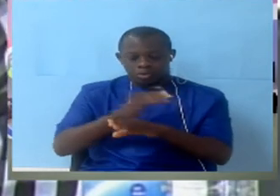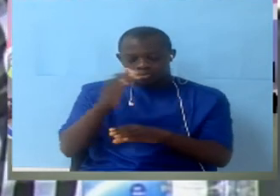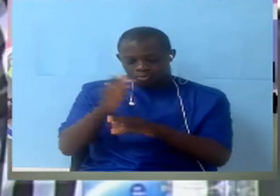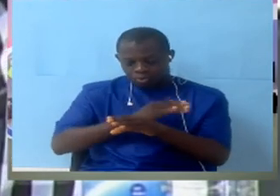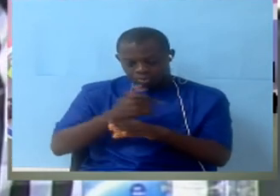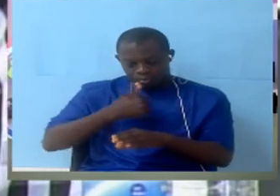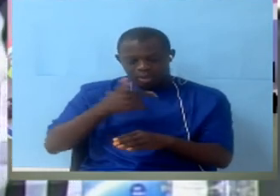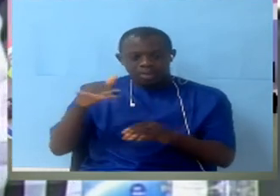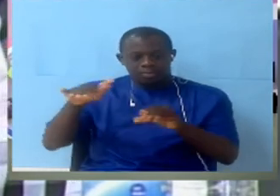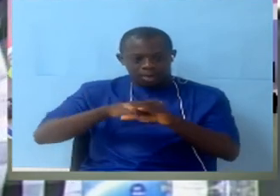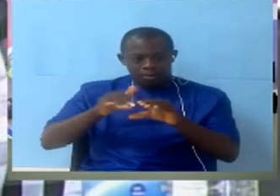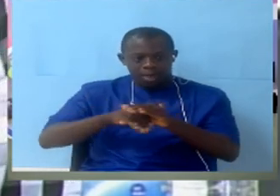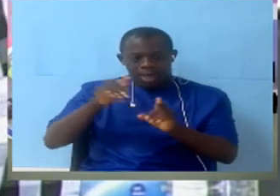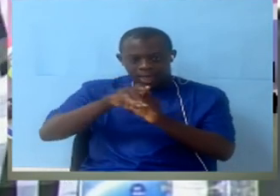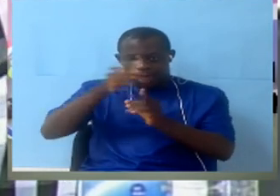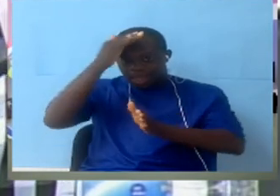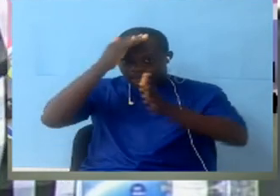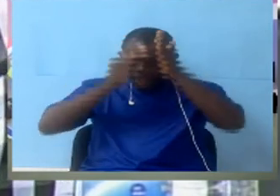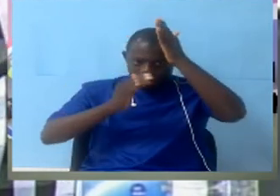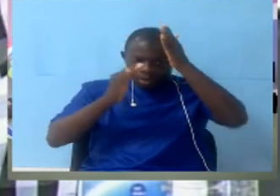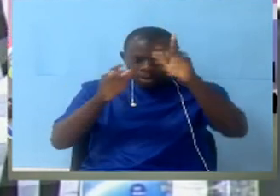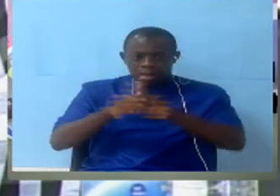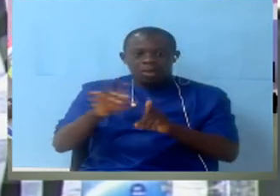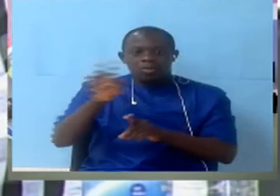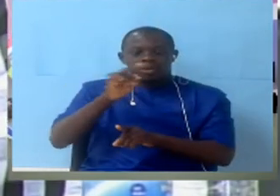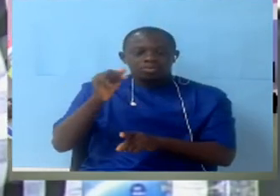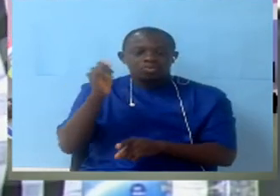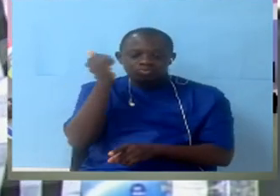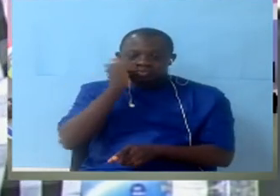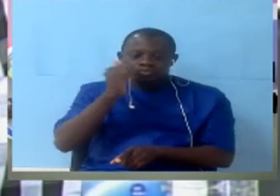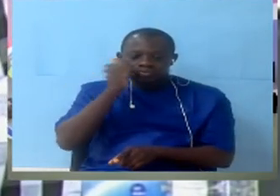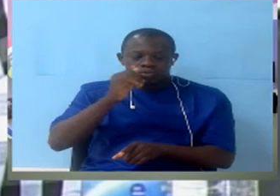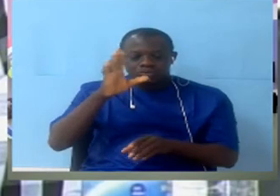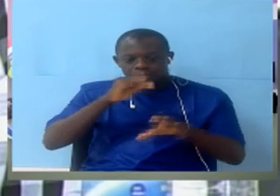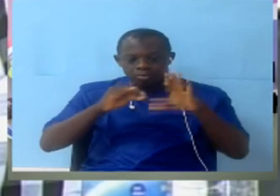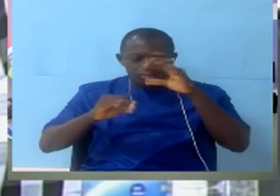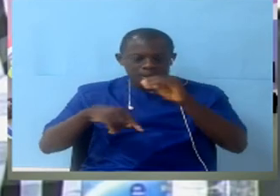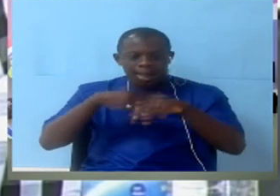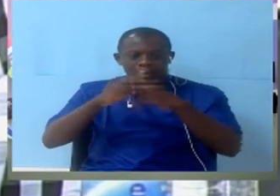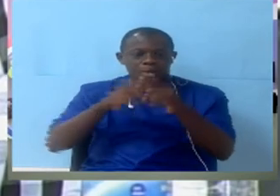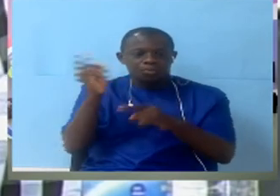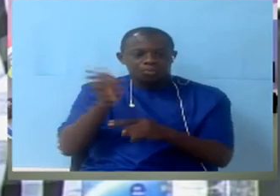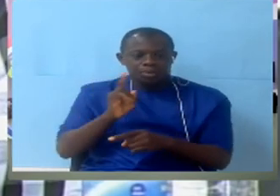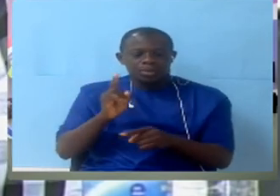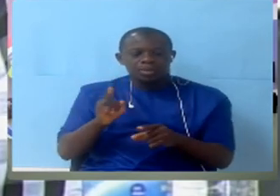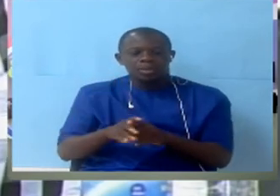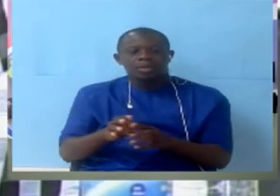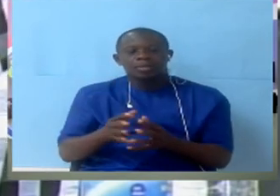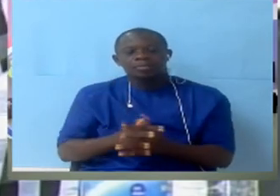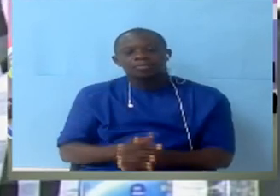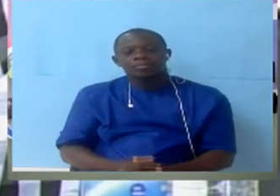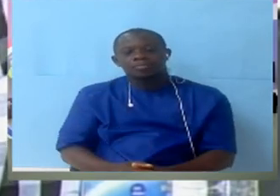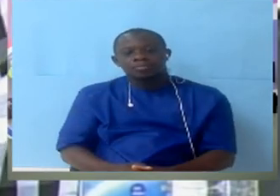Because when I was in the army, what I always talk is about is